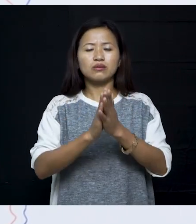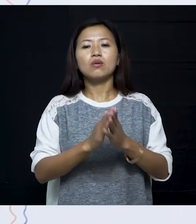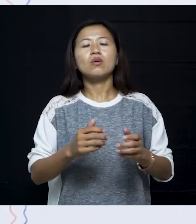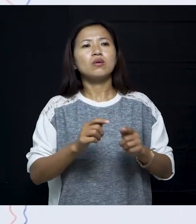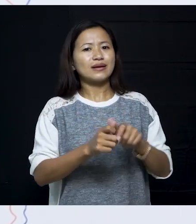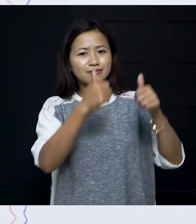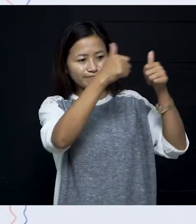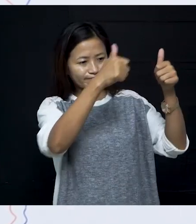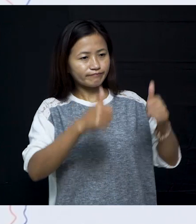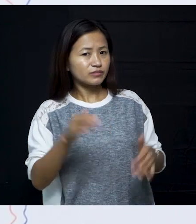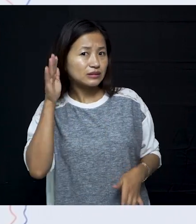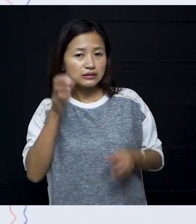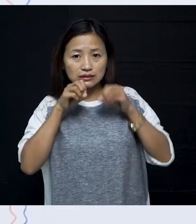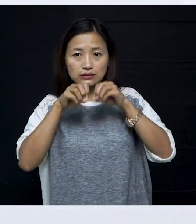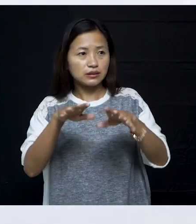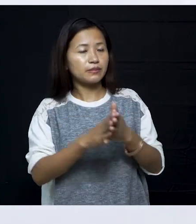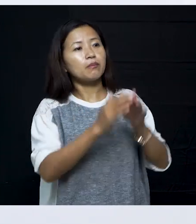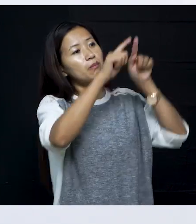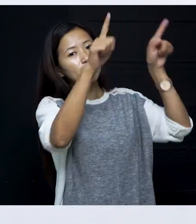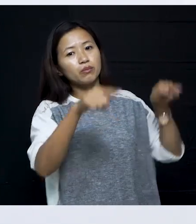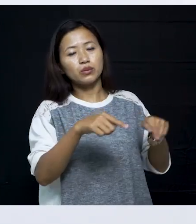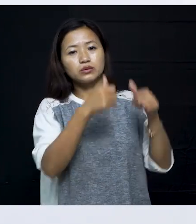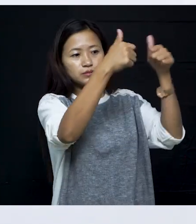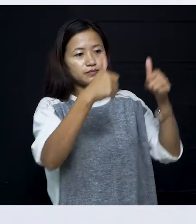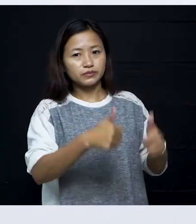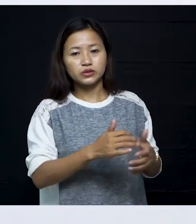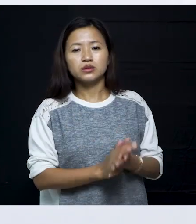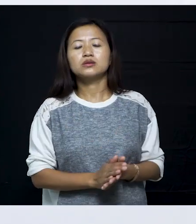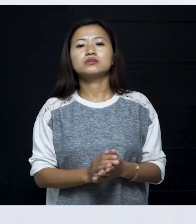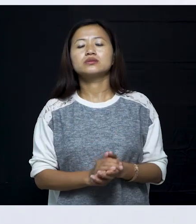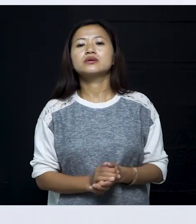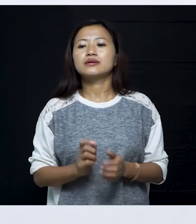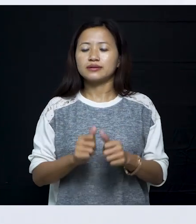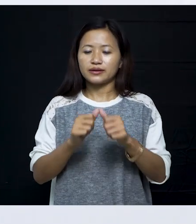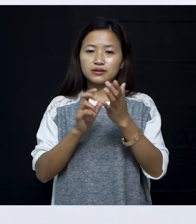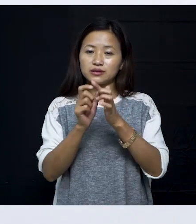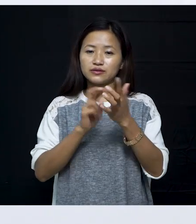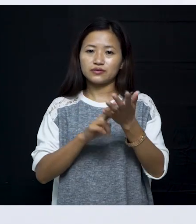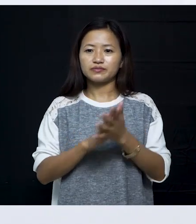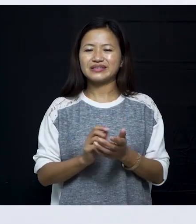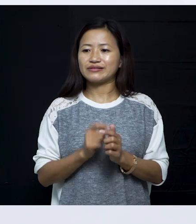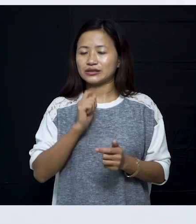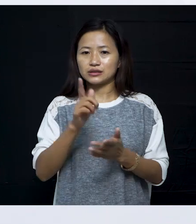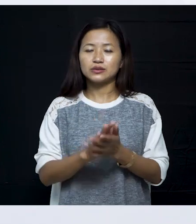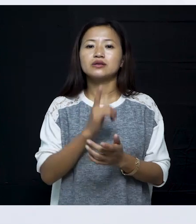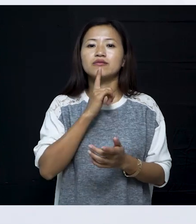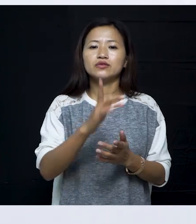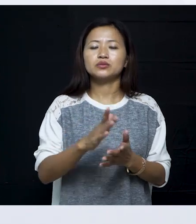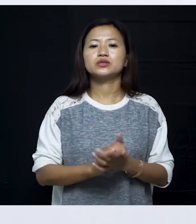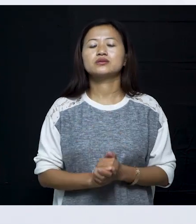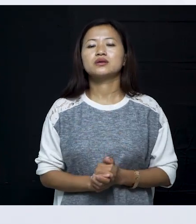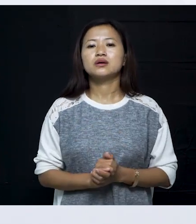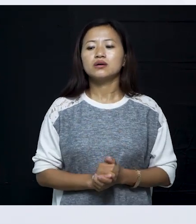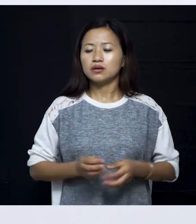for that matter. And on those signboards, you might notice some advertisement being put up or some